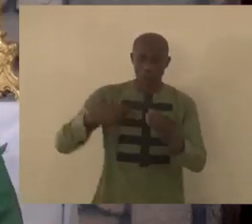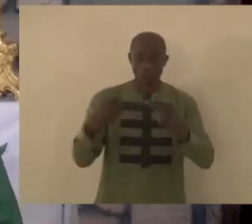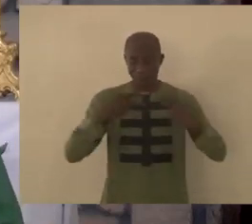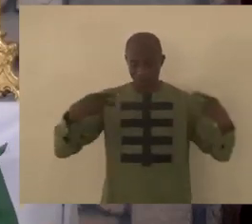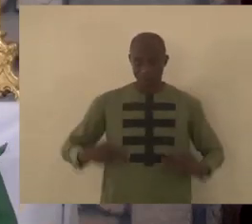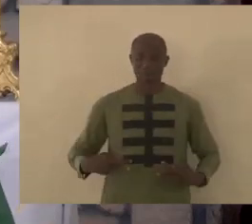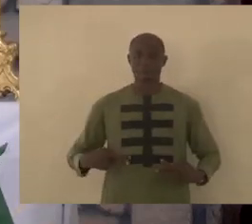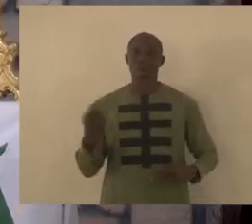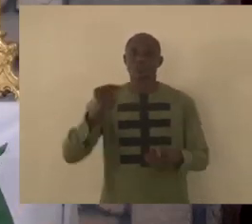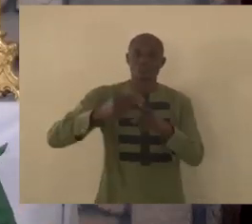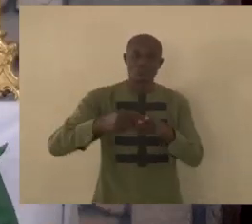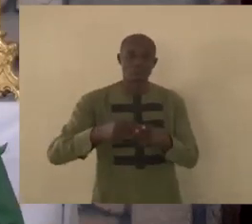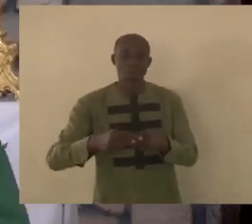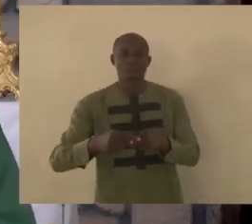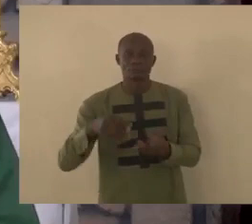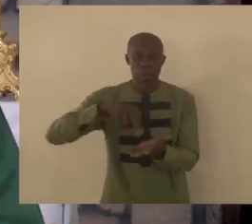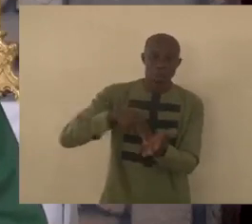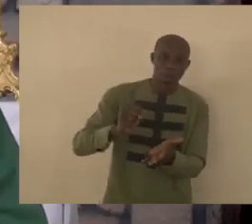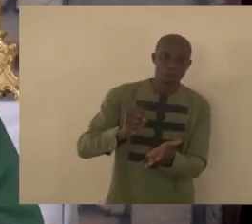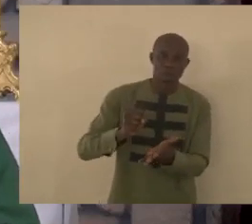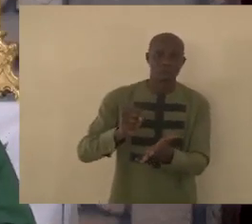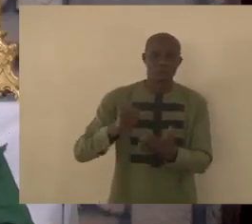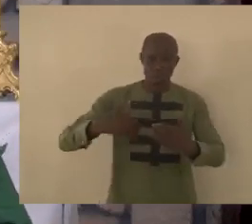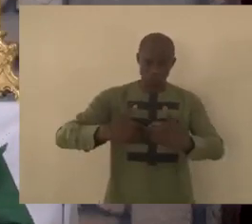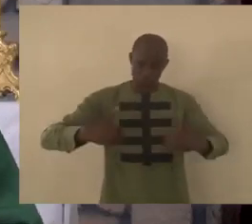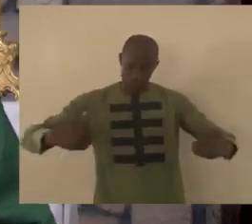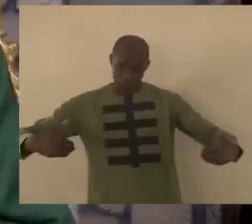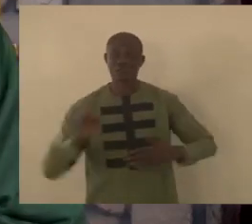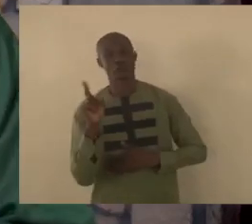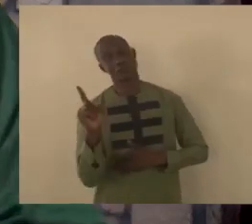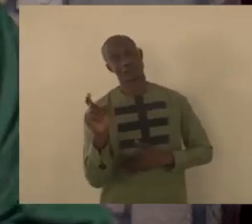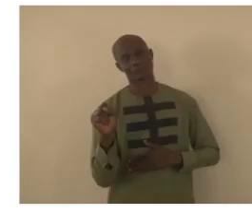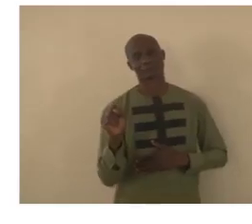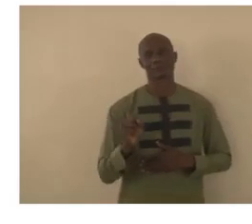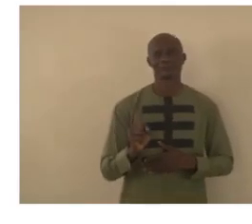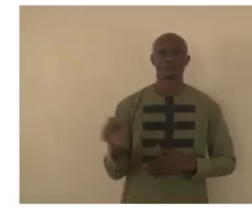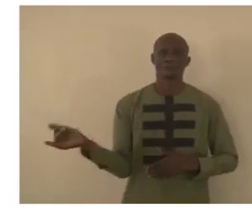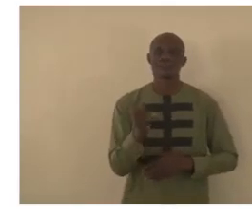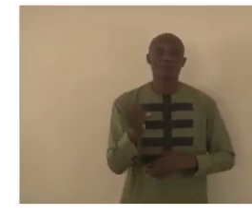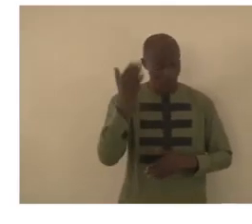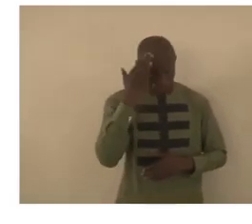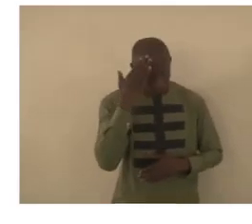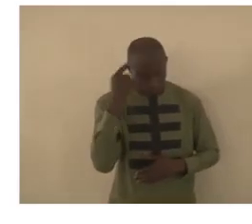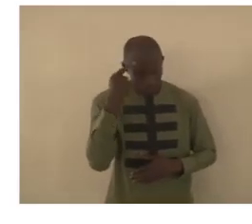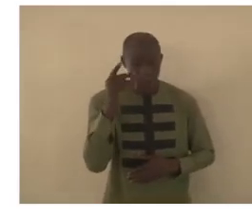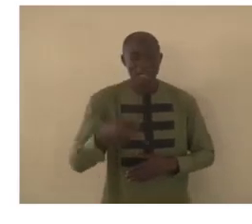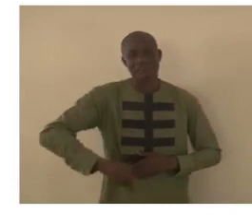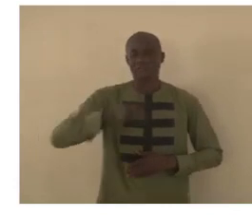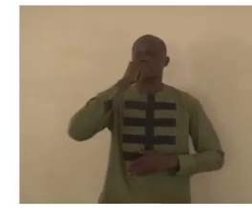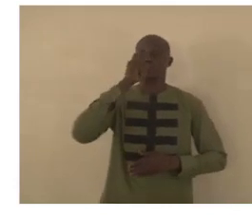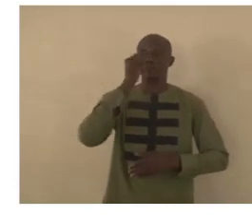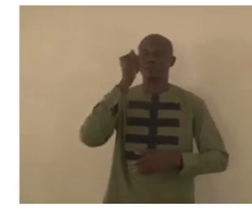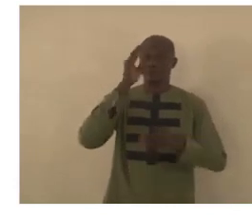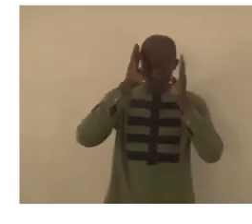What about the Pharisees? The word Pharisee in Hebrew means separated ones. They were known for their